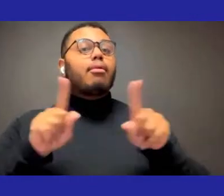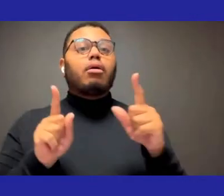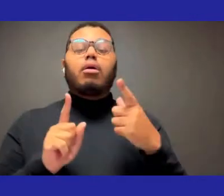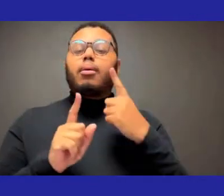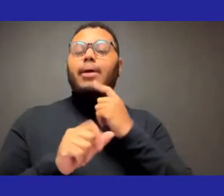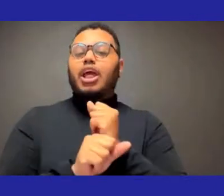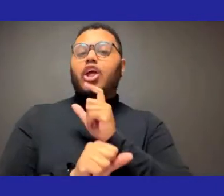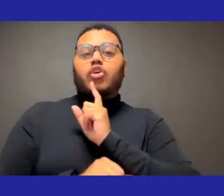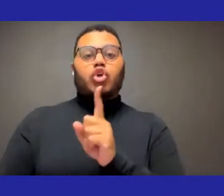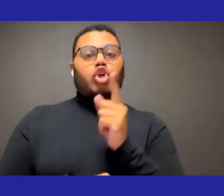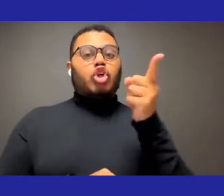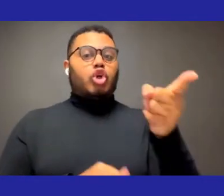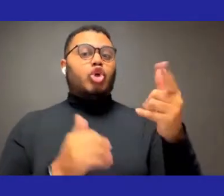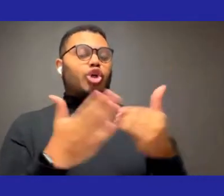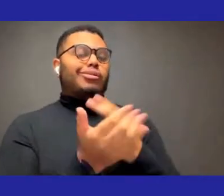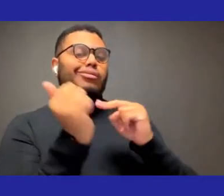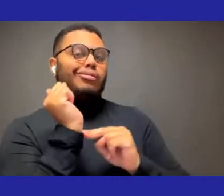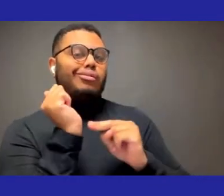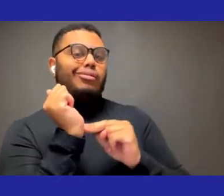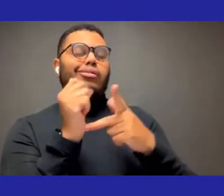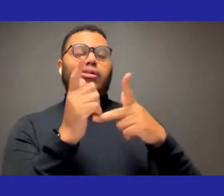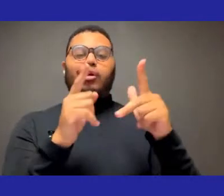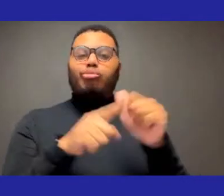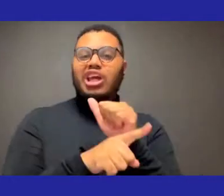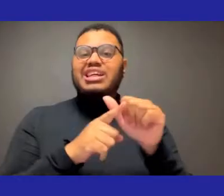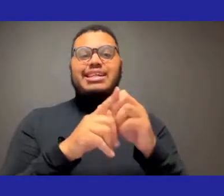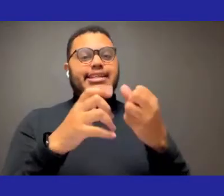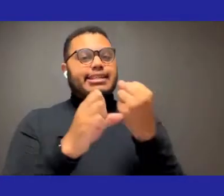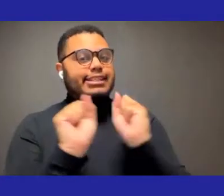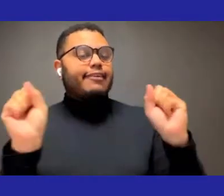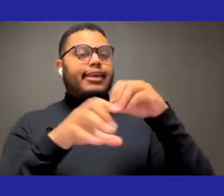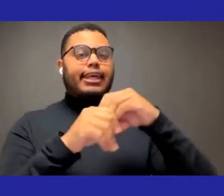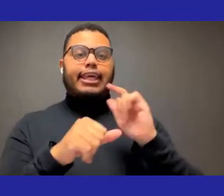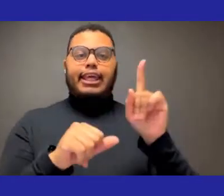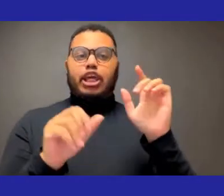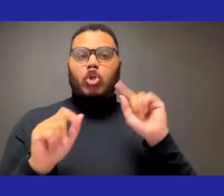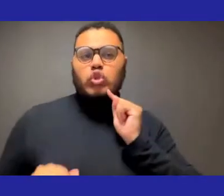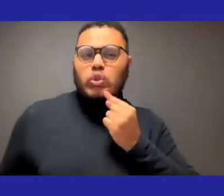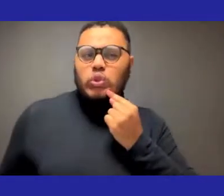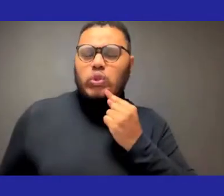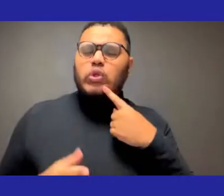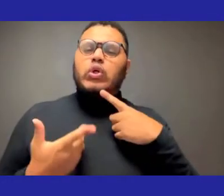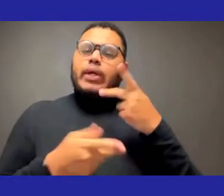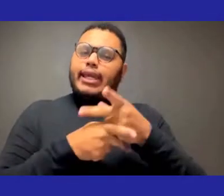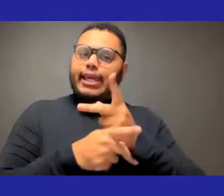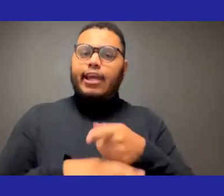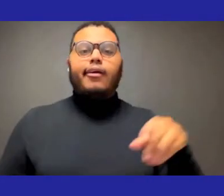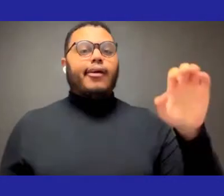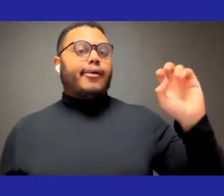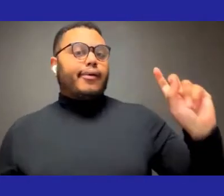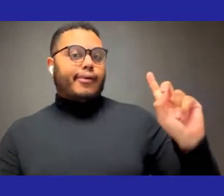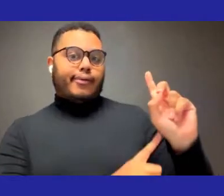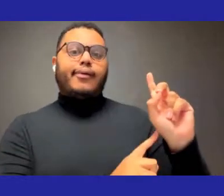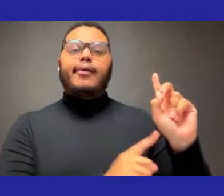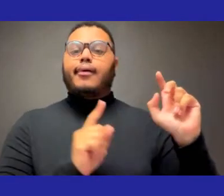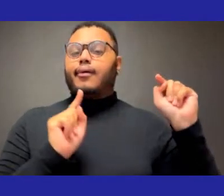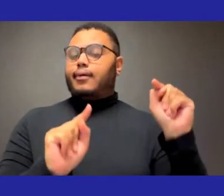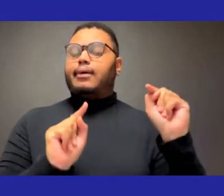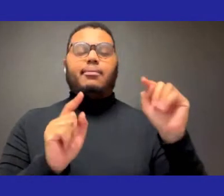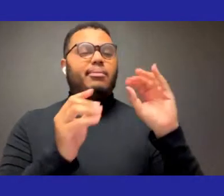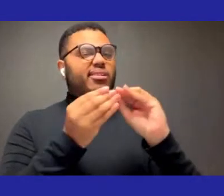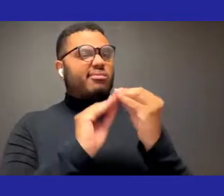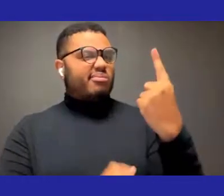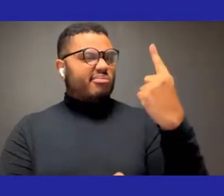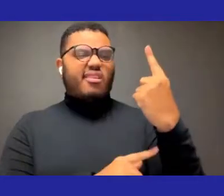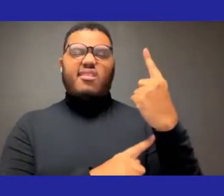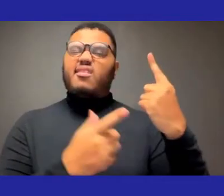new nurses are practicing safely in our critical care spaces. And so our ED fellowship program continues to be the #1 fellowship program